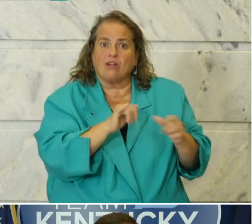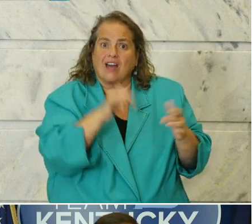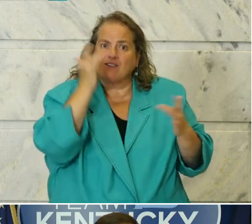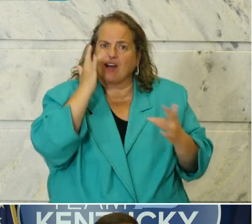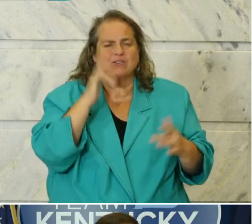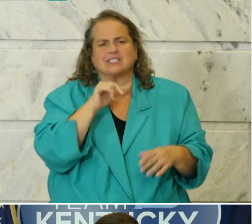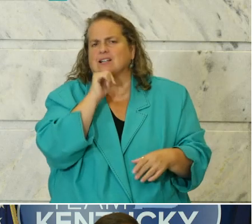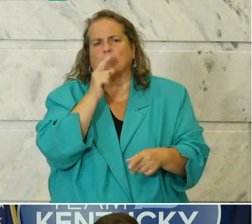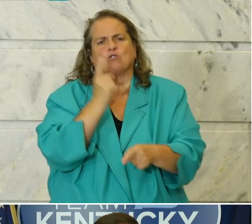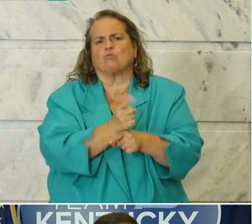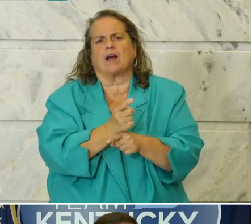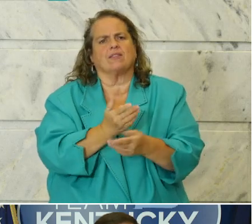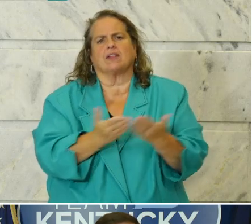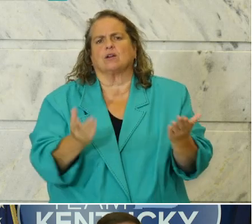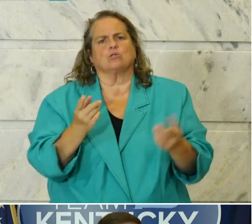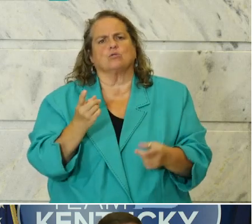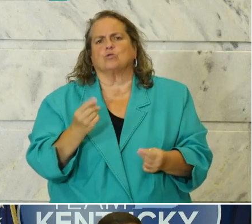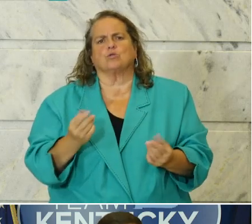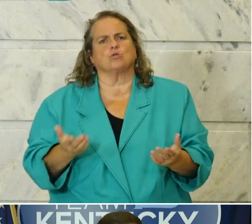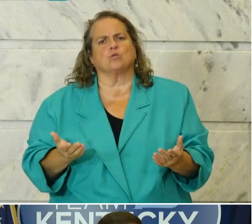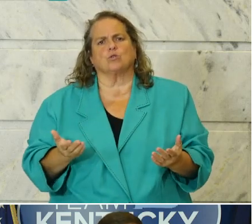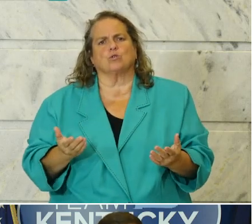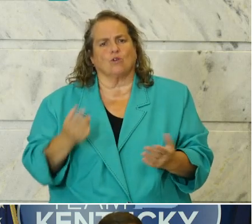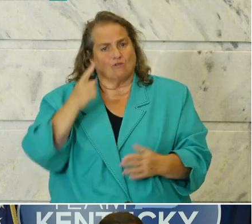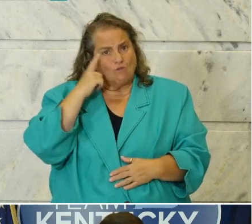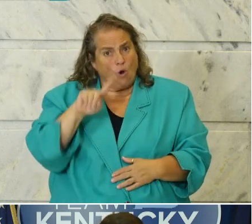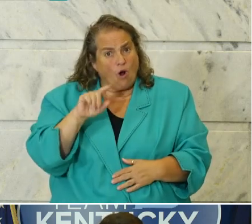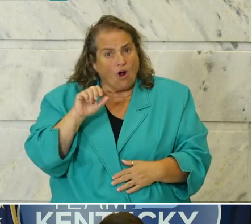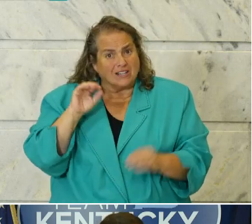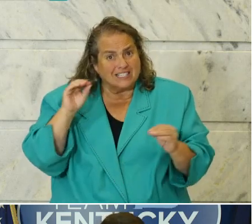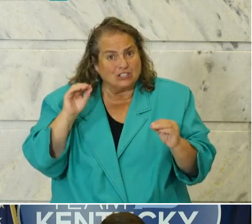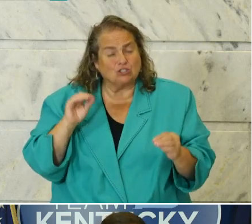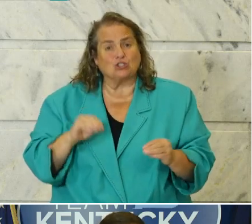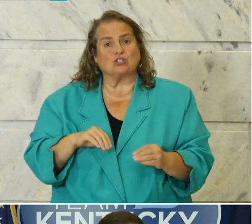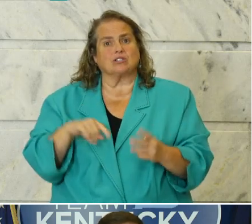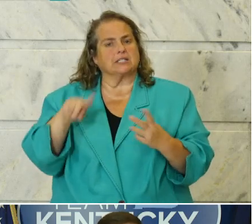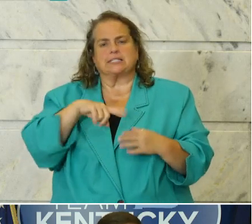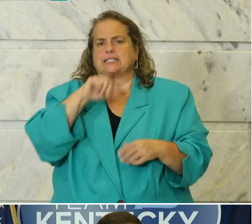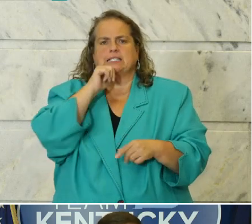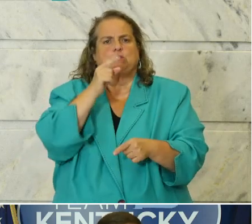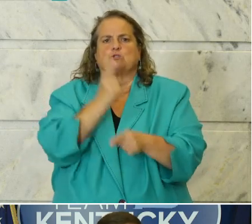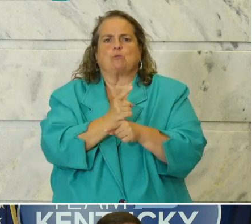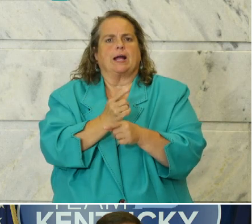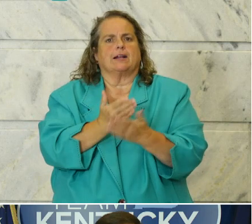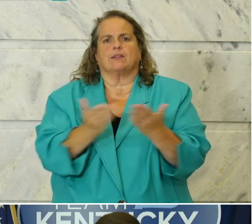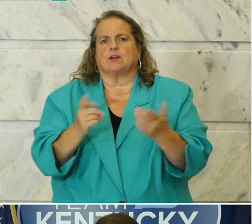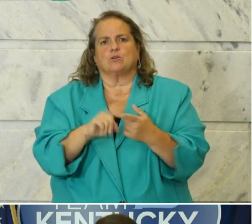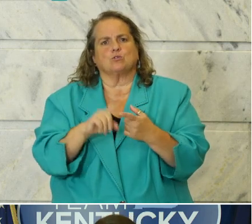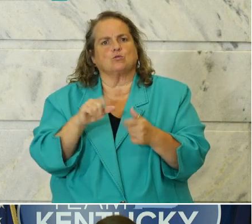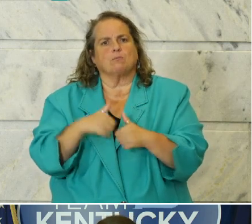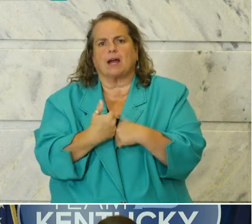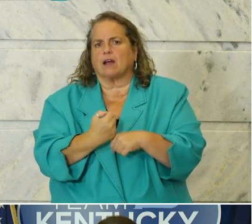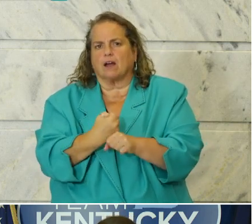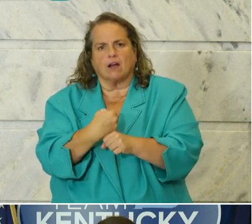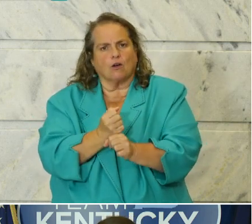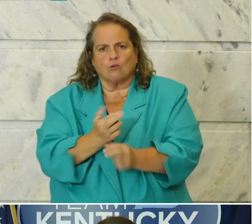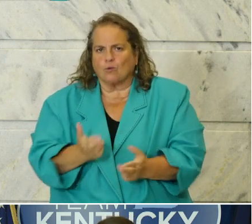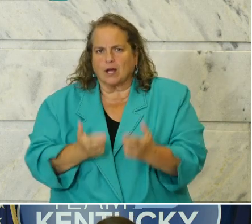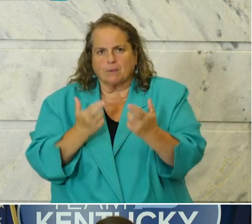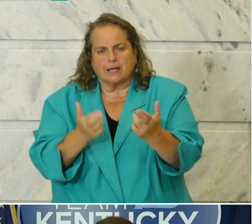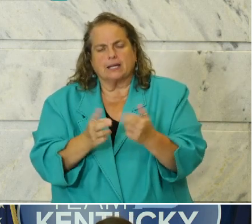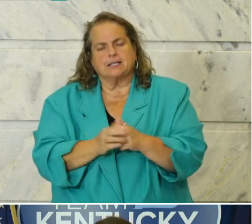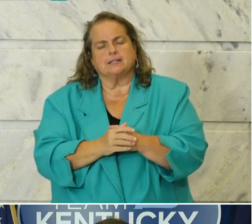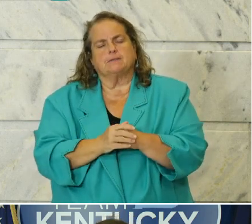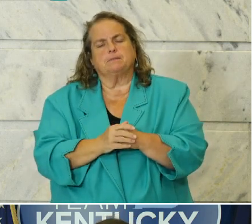for our kids. It's not the right thing to do for their faculty, and it's not the right thing to recommend as governor. And